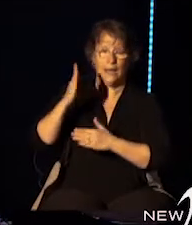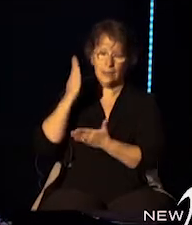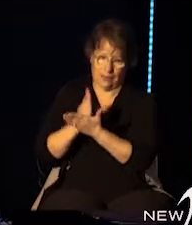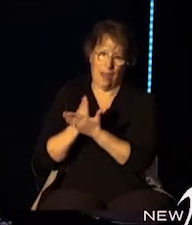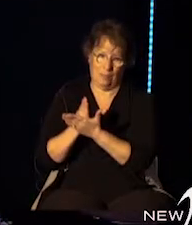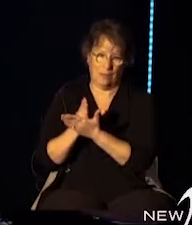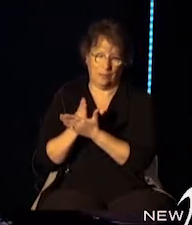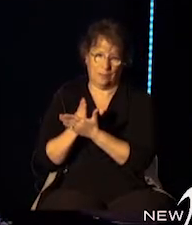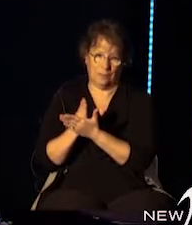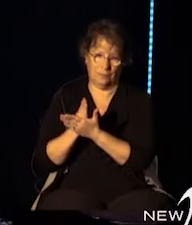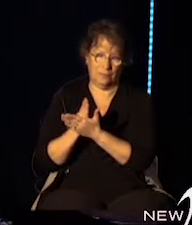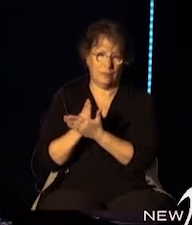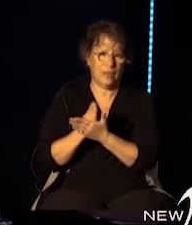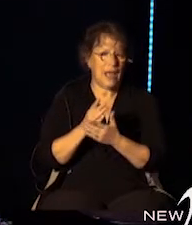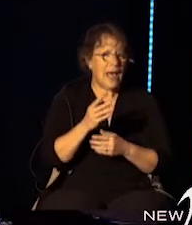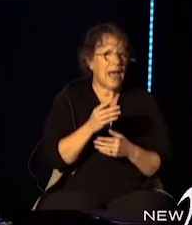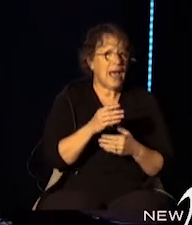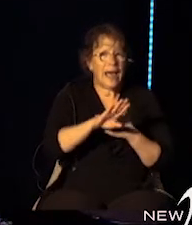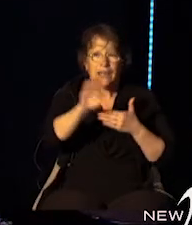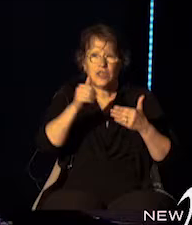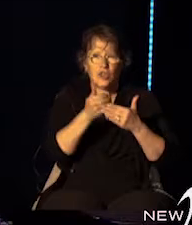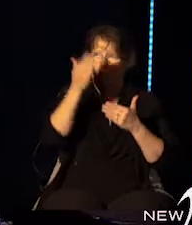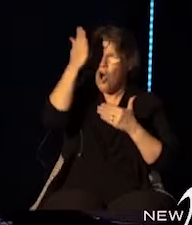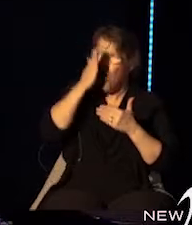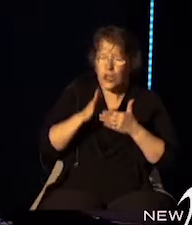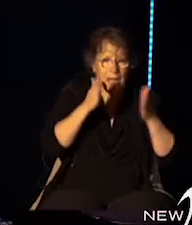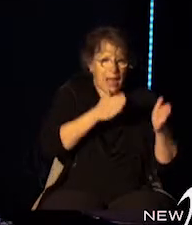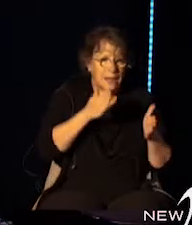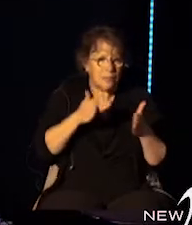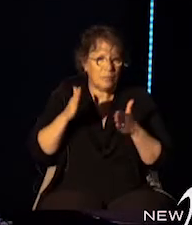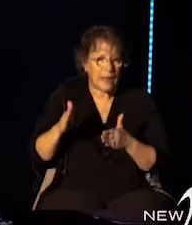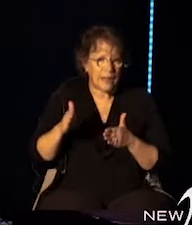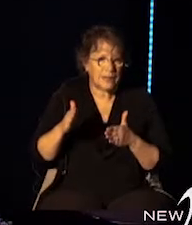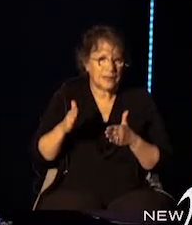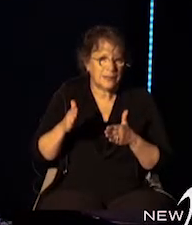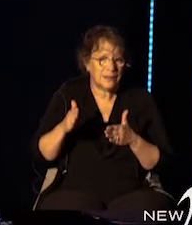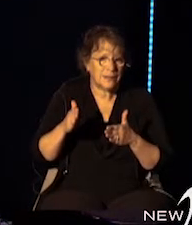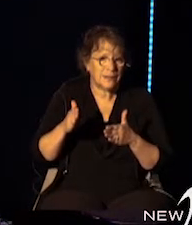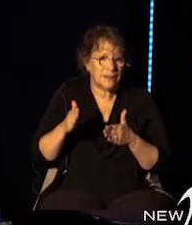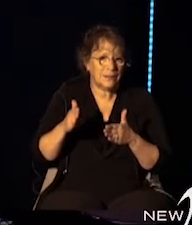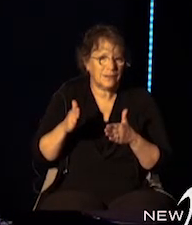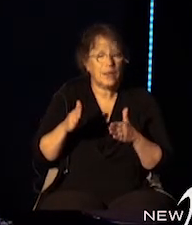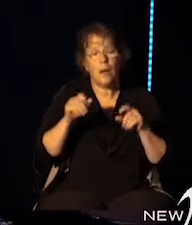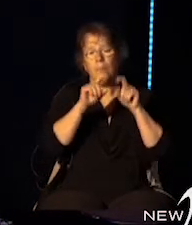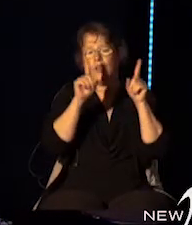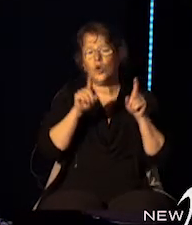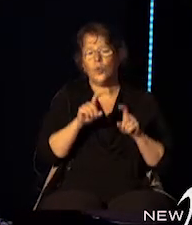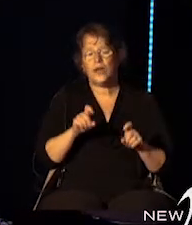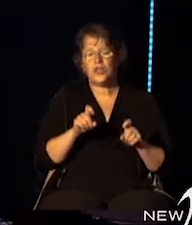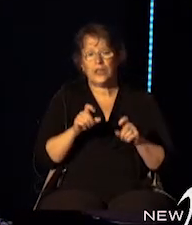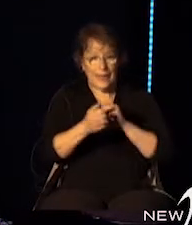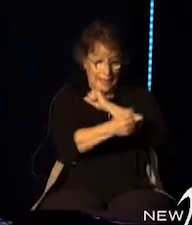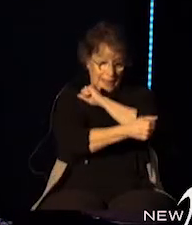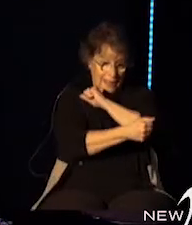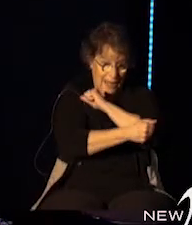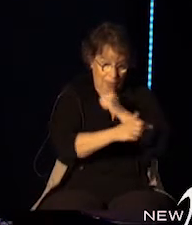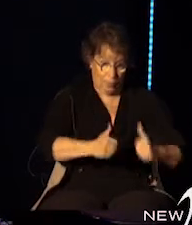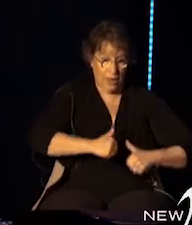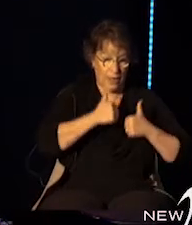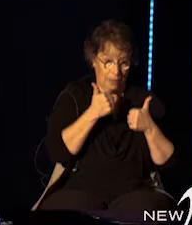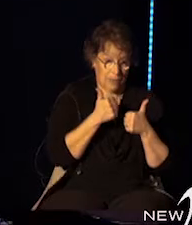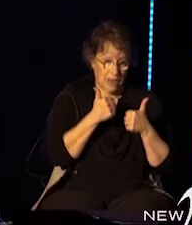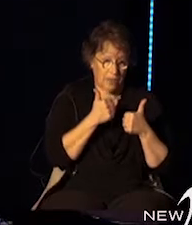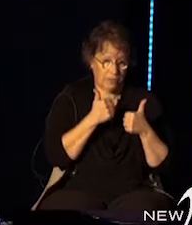God's going to do with Christ. But the question in Abraham's life, "Do you trust me?" was forever